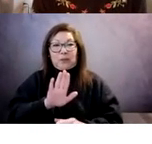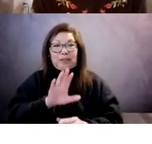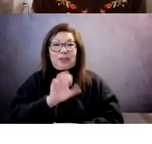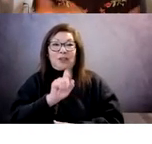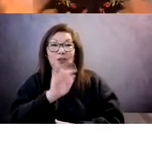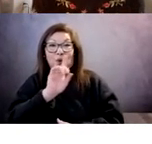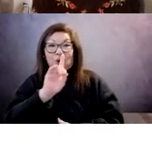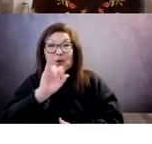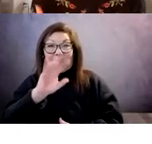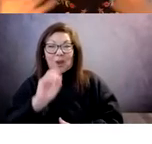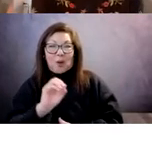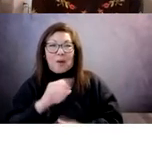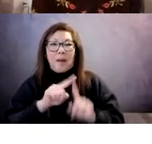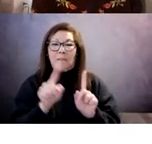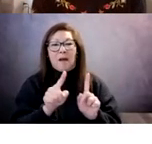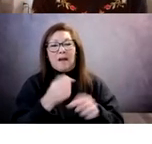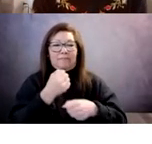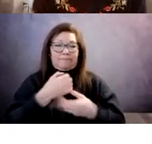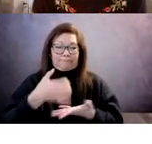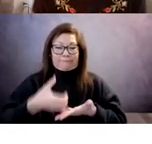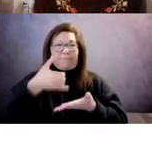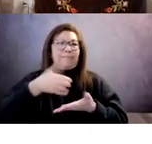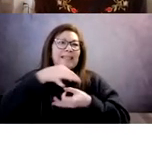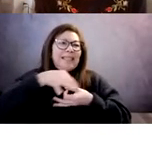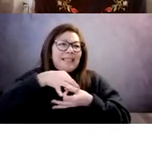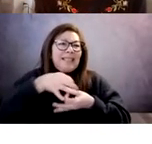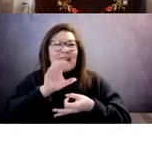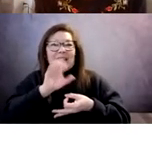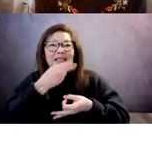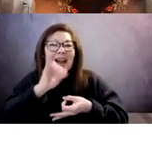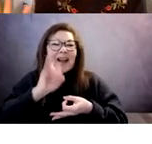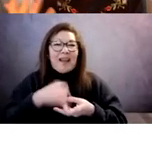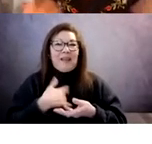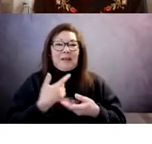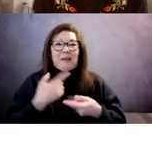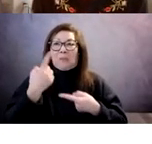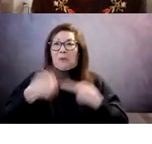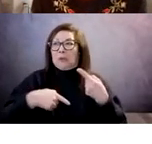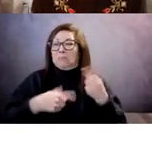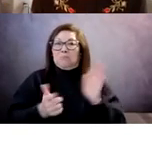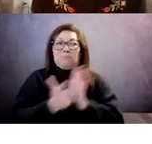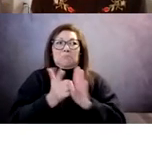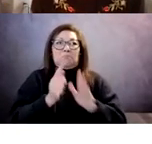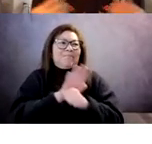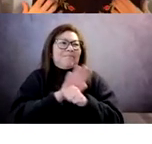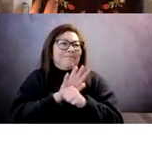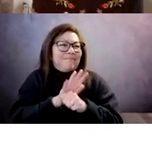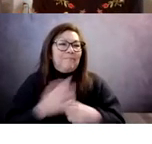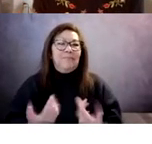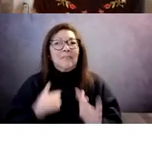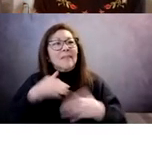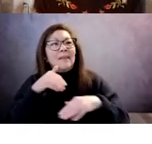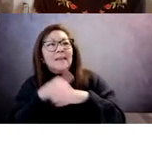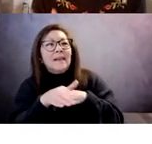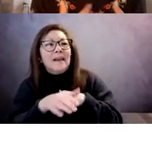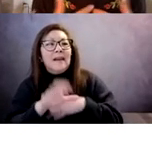and made a cup of chai and talked to us. But since we couldn't do that because of the pandemic, we sent chai